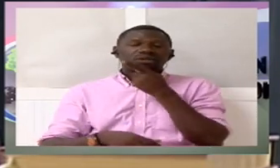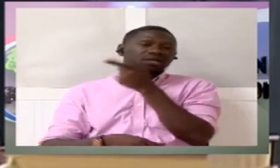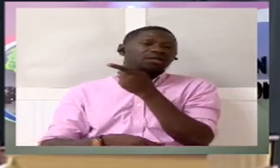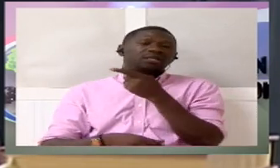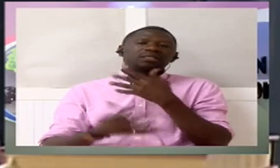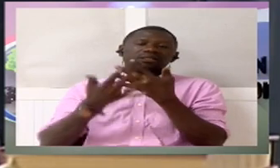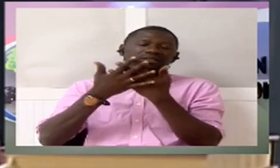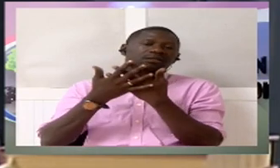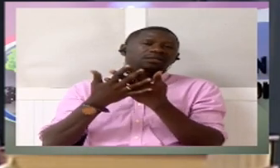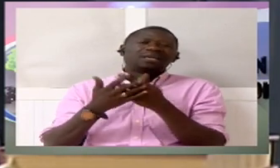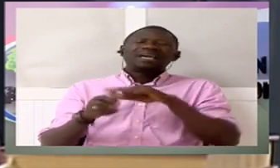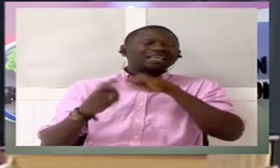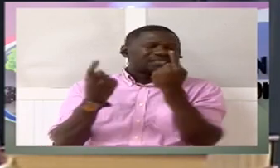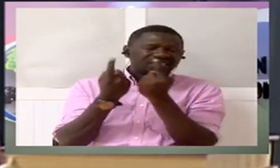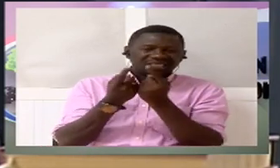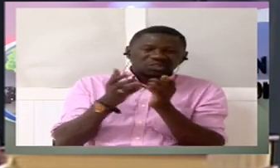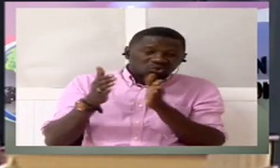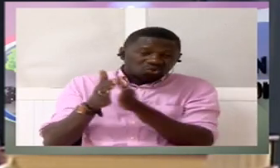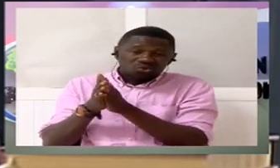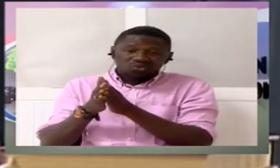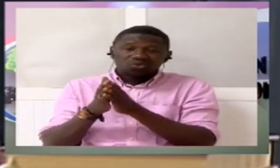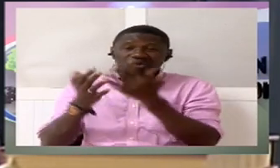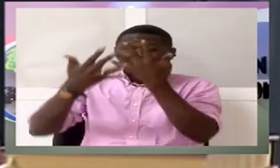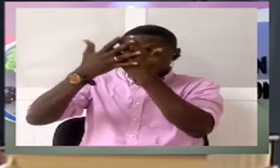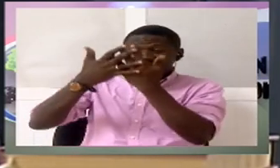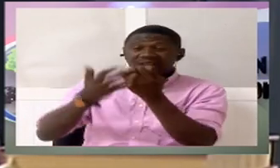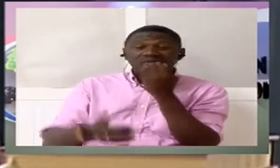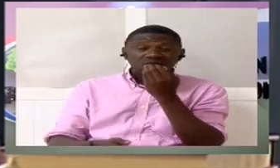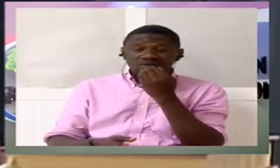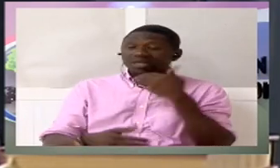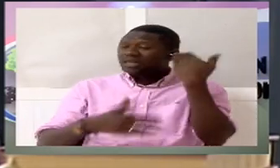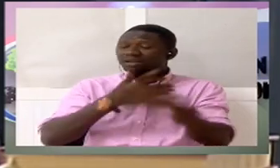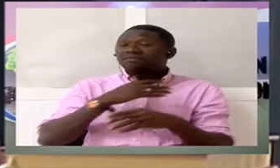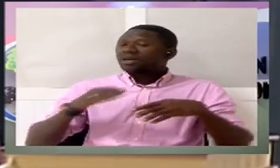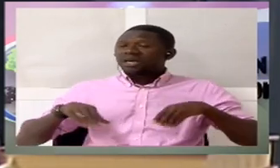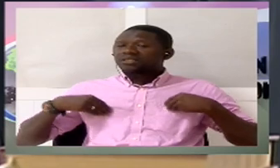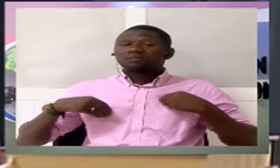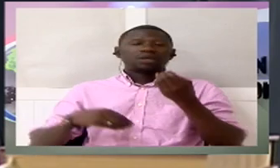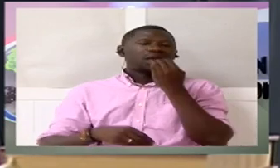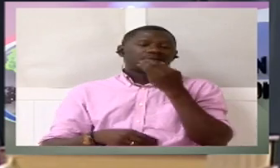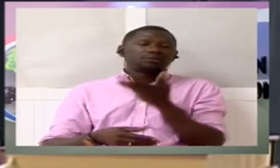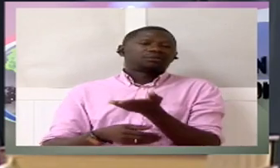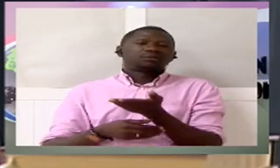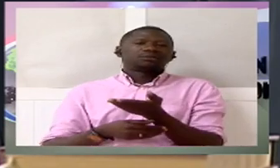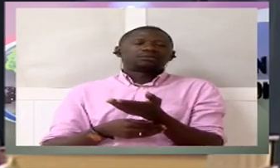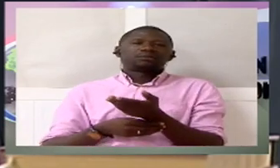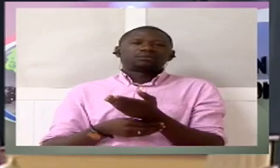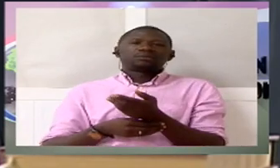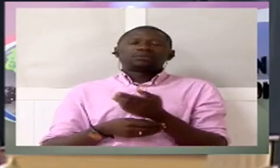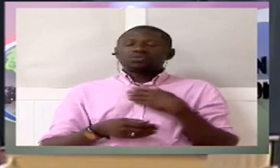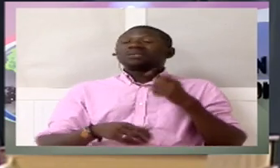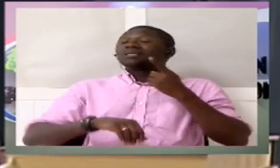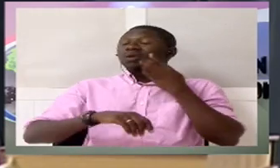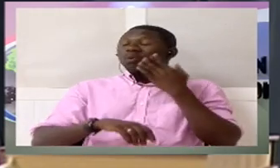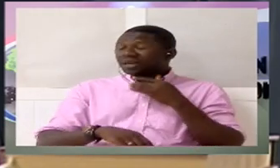there. And anything that is close to it, he never ate it.